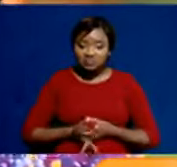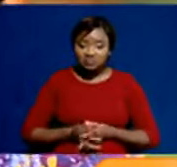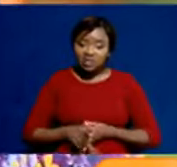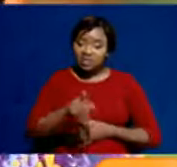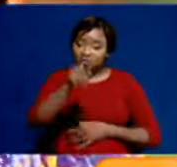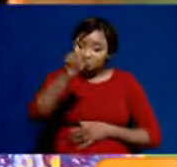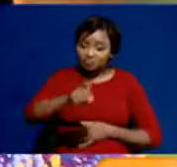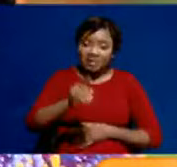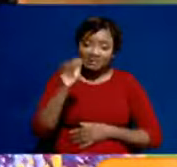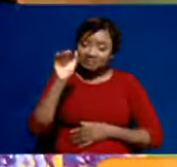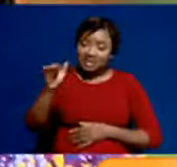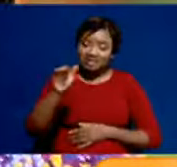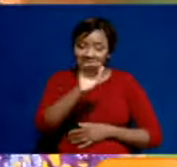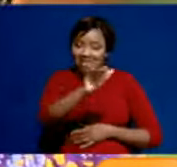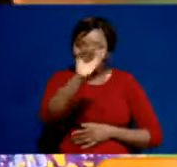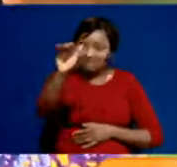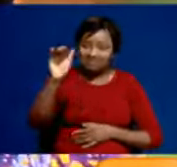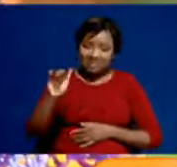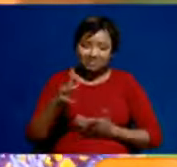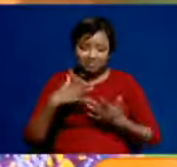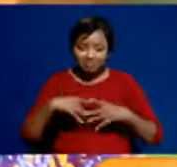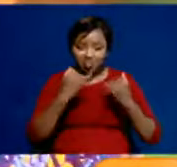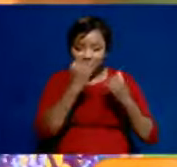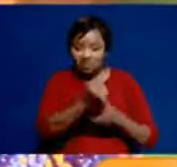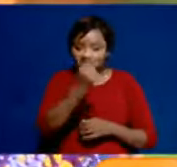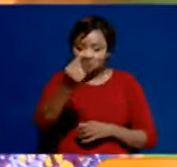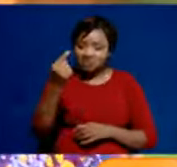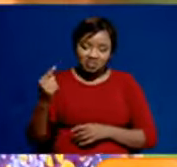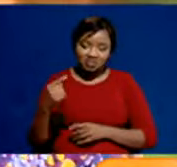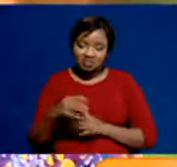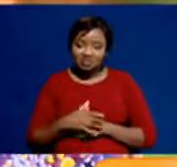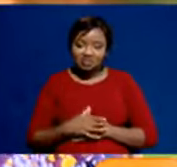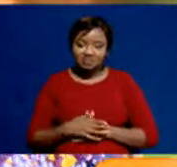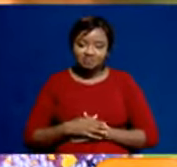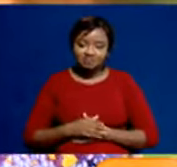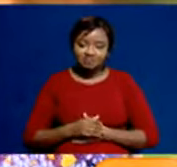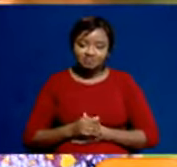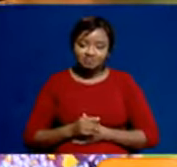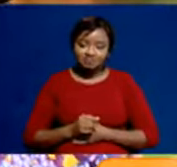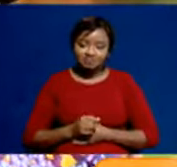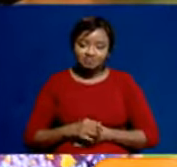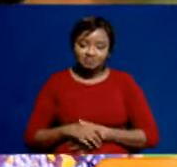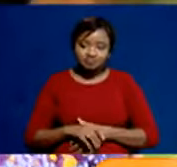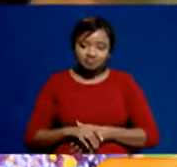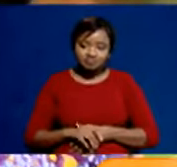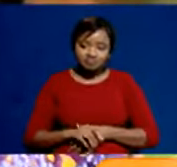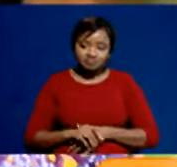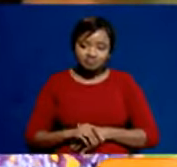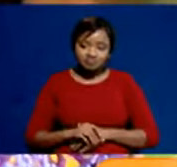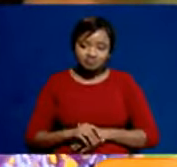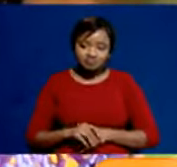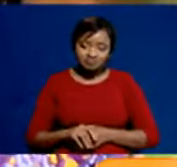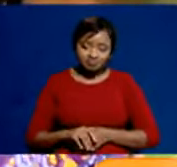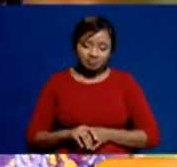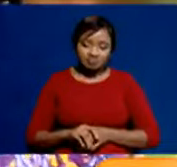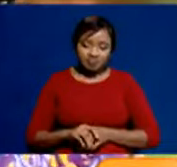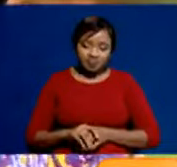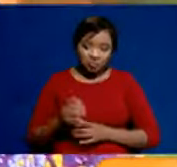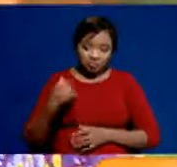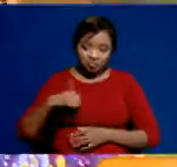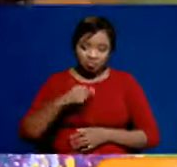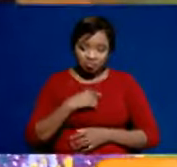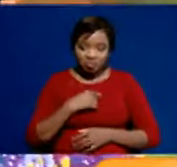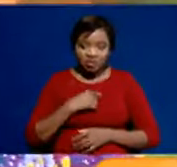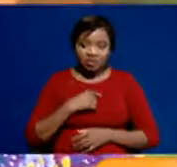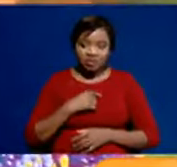ask each person questions to them, not to the next party. Okay? Carry on. So we are giving the reasons why we say we